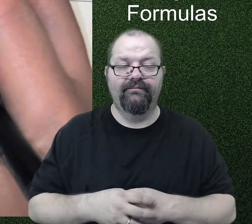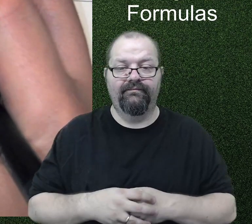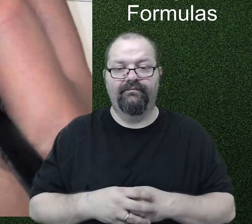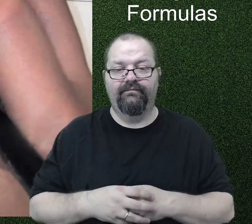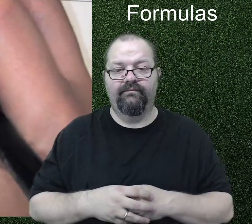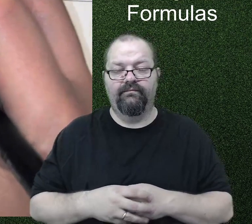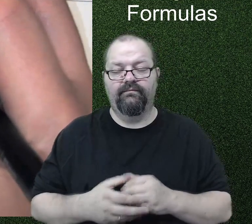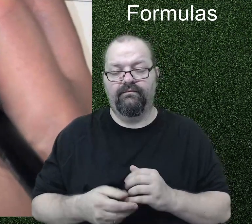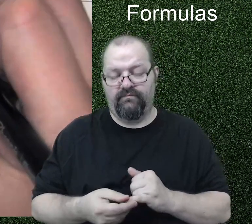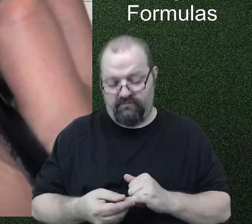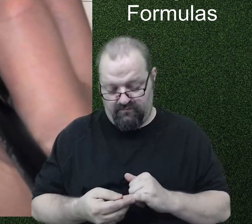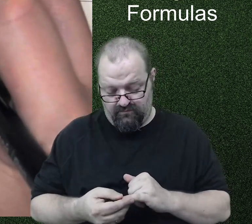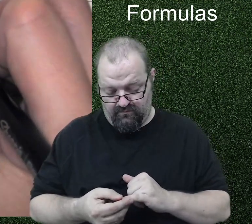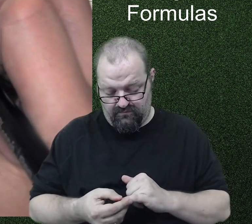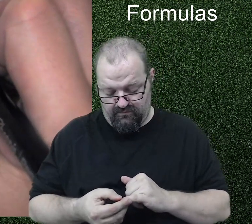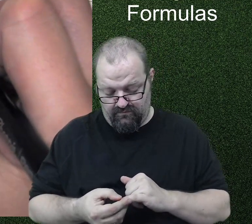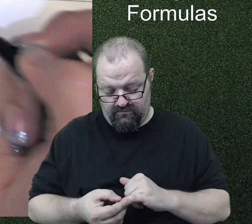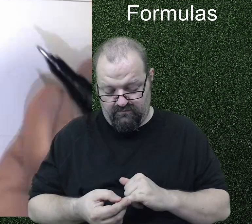of u onto v,